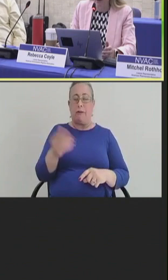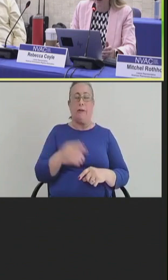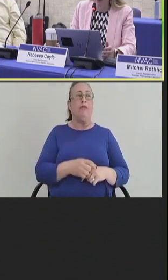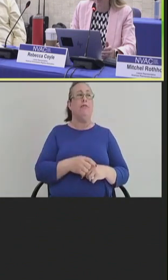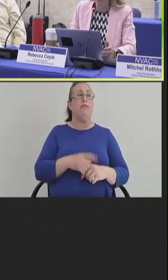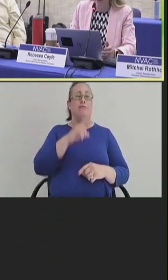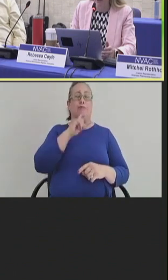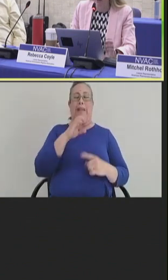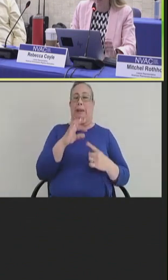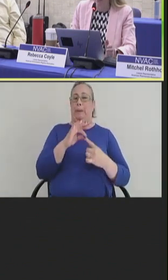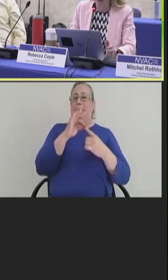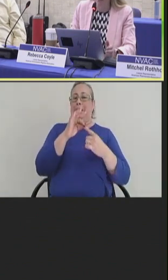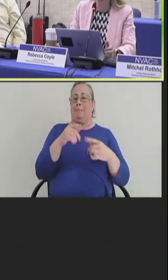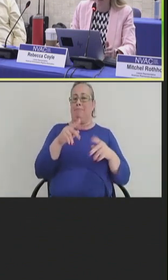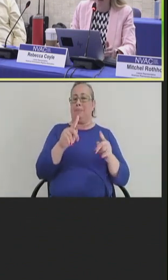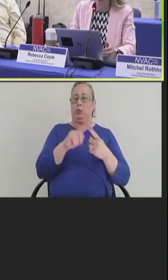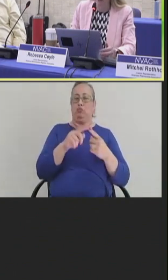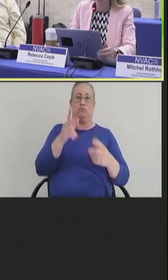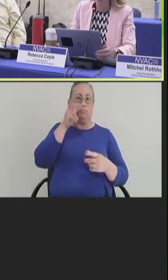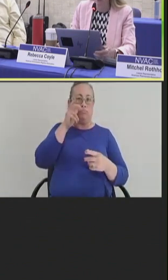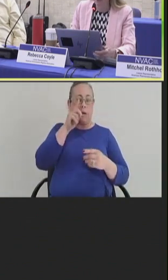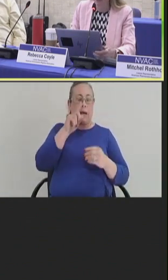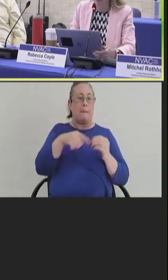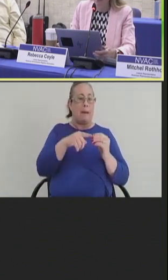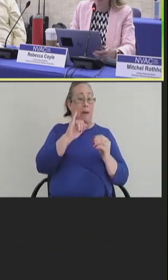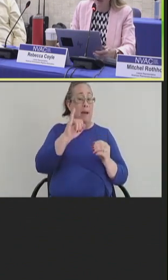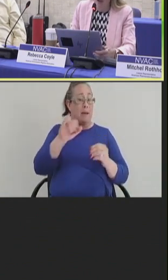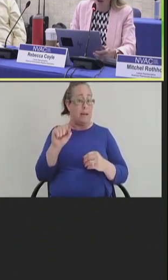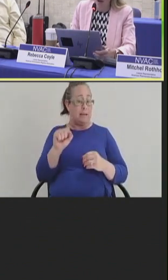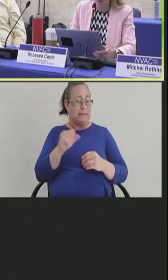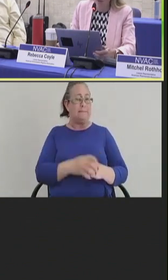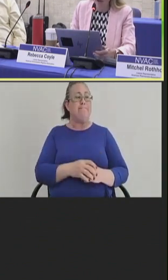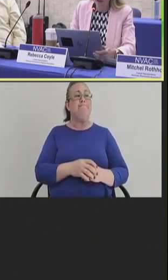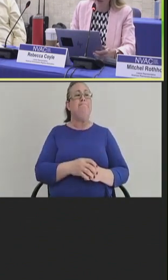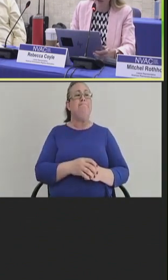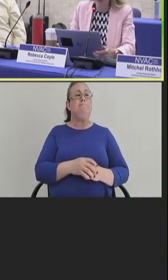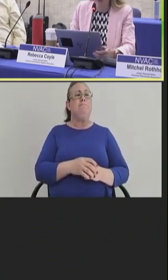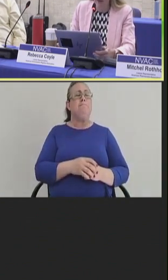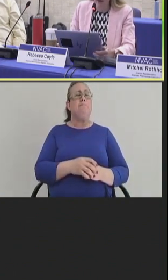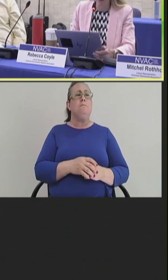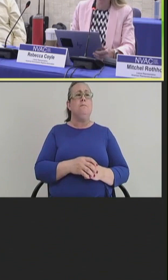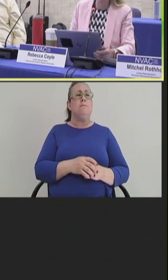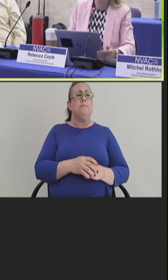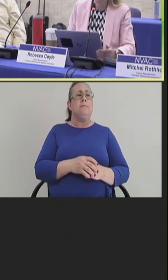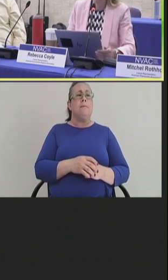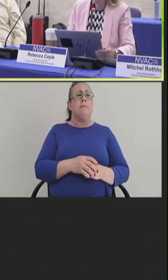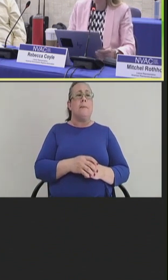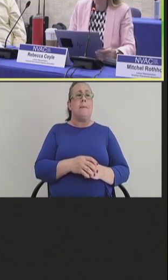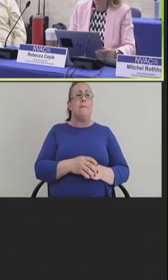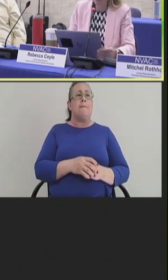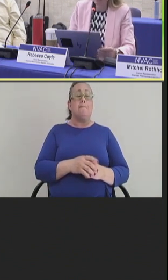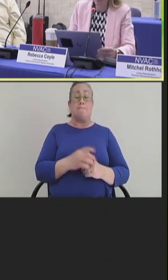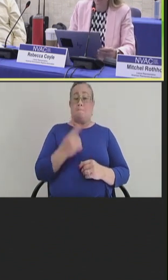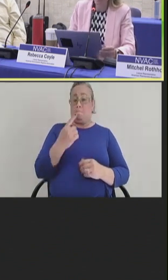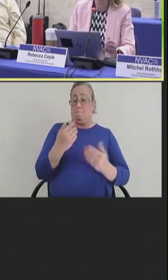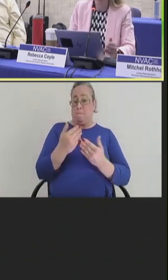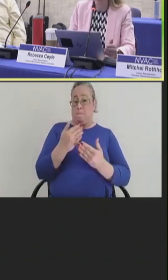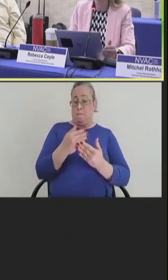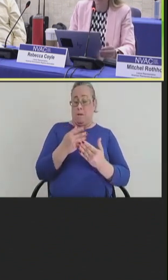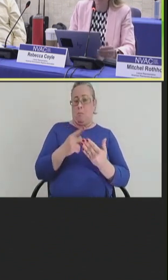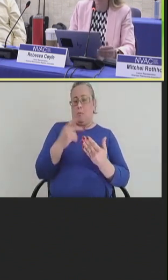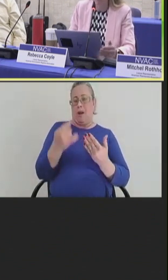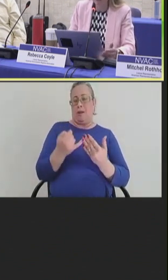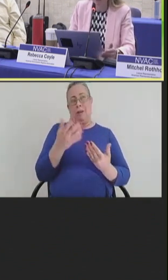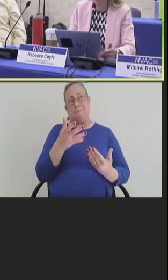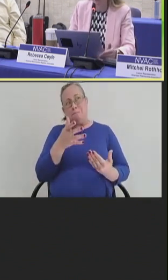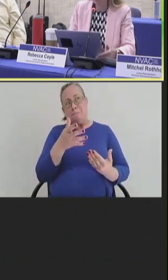unique opportunity to hear a lot about IIS. One of the new projects, or I shouldn't say new projects,